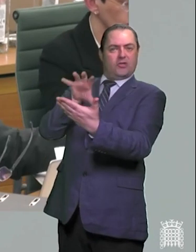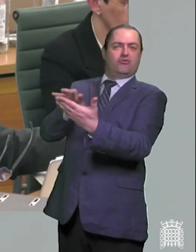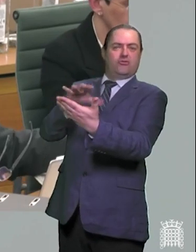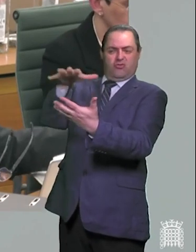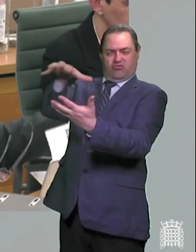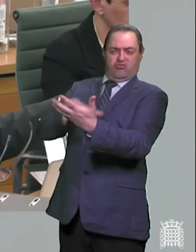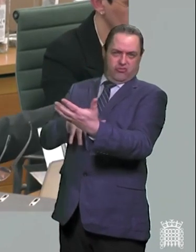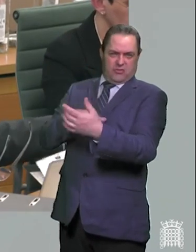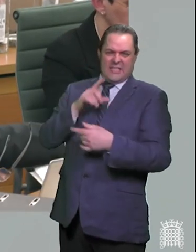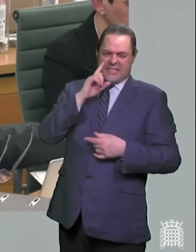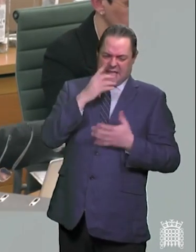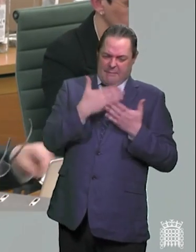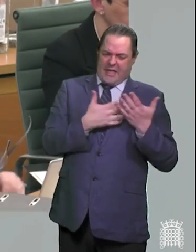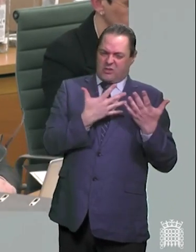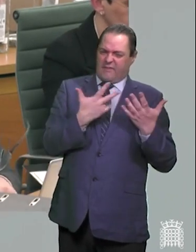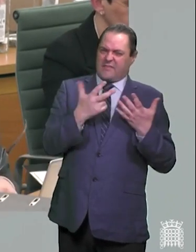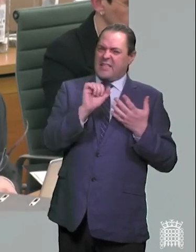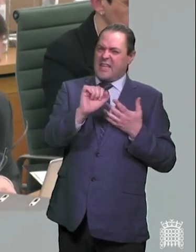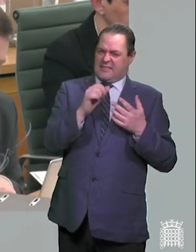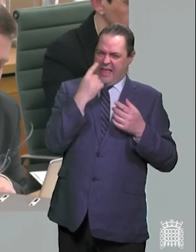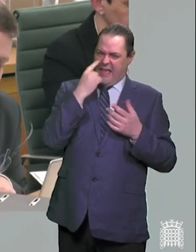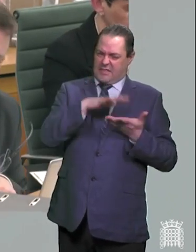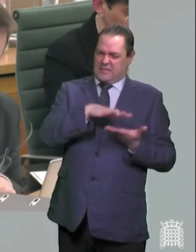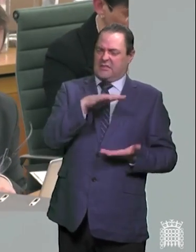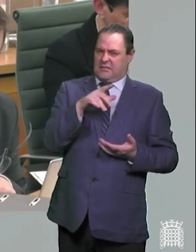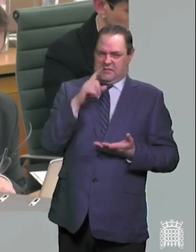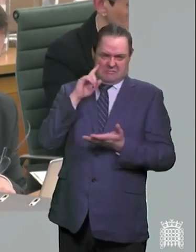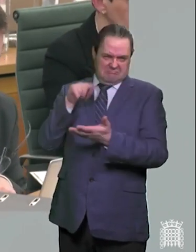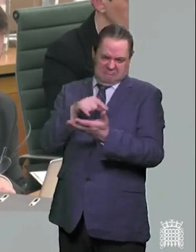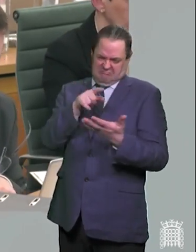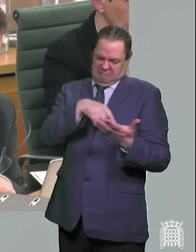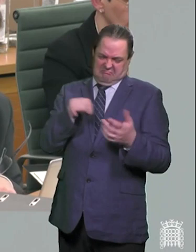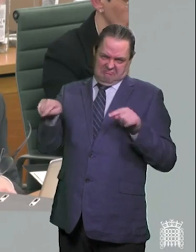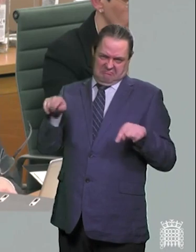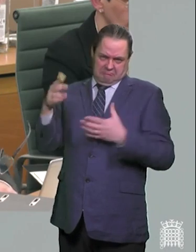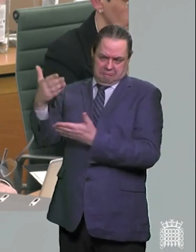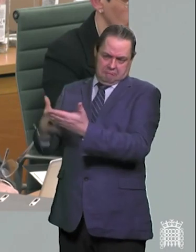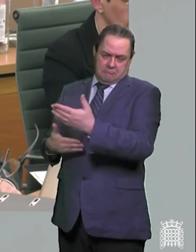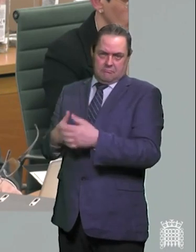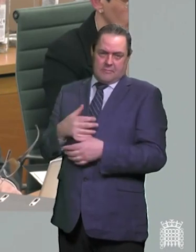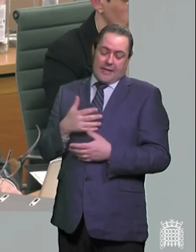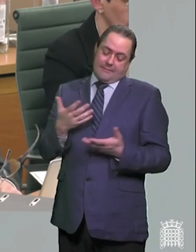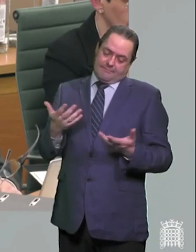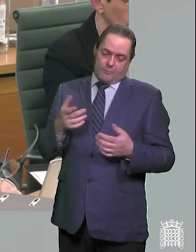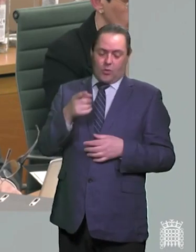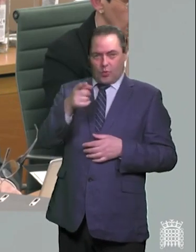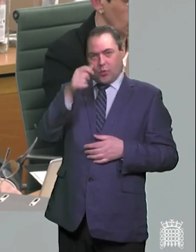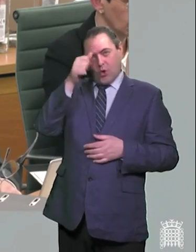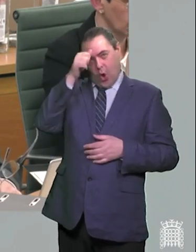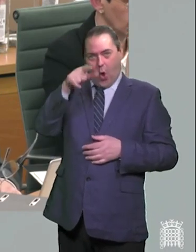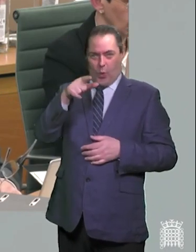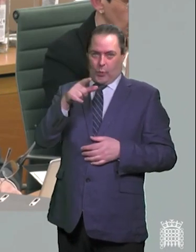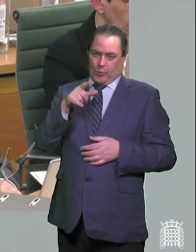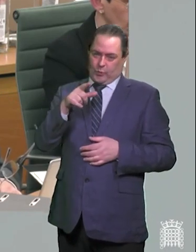page 58 in your evidence bundle. I'm guessing you must have known that you would be asked